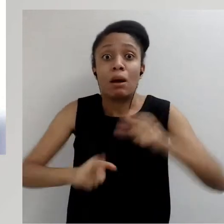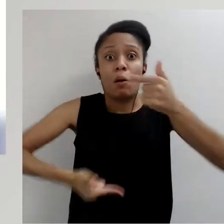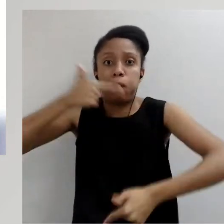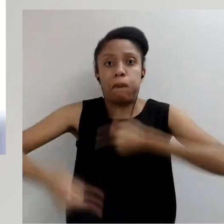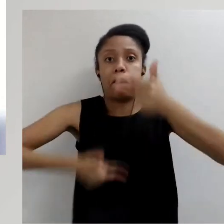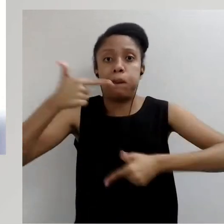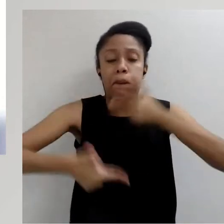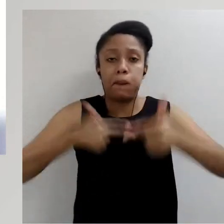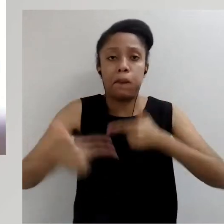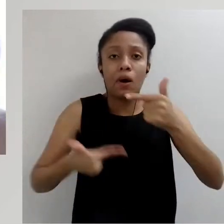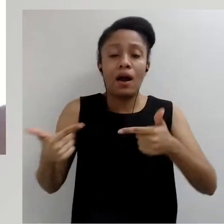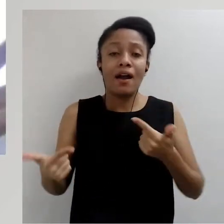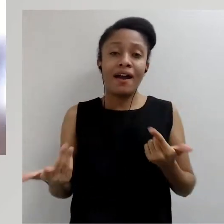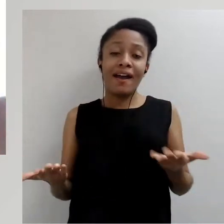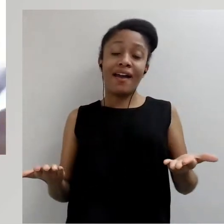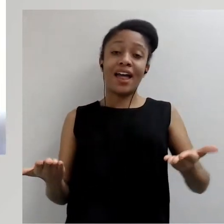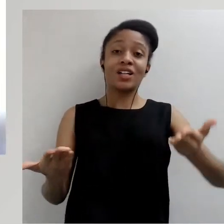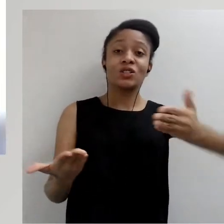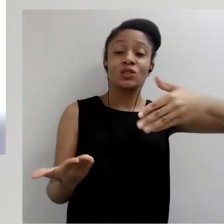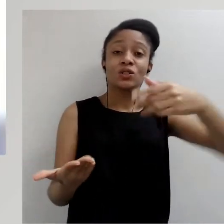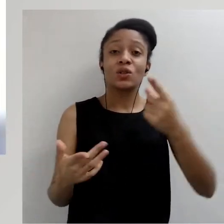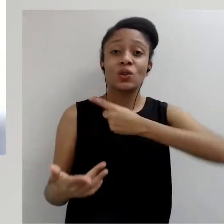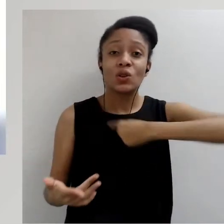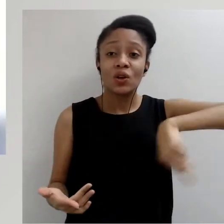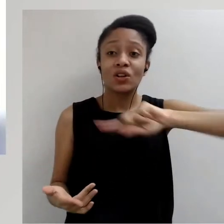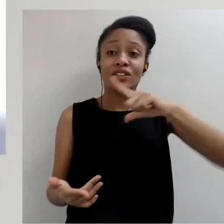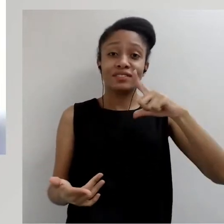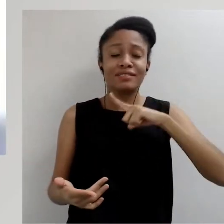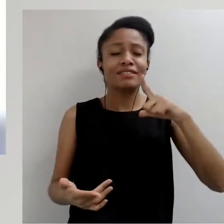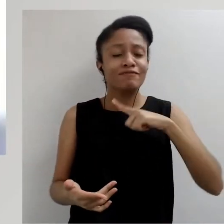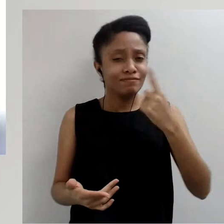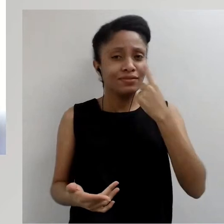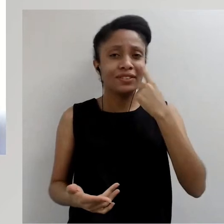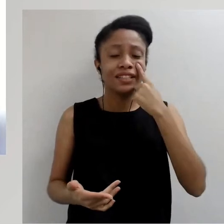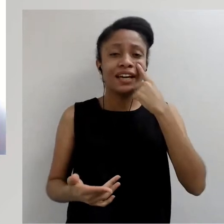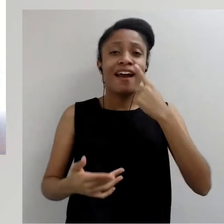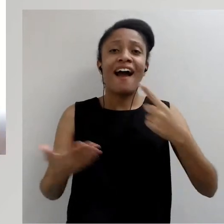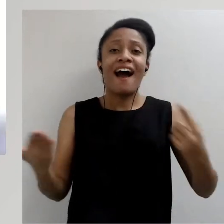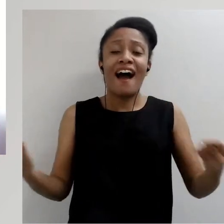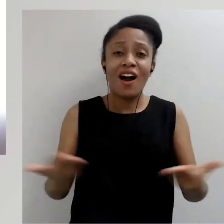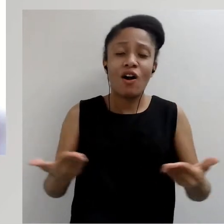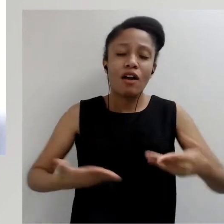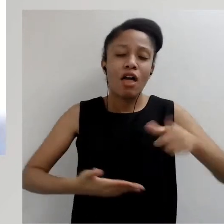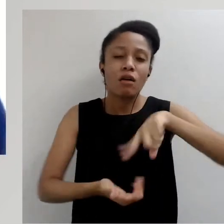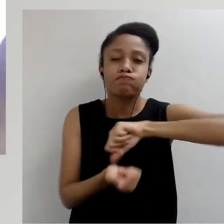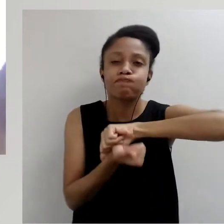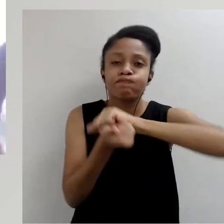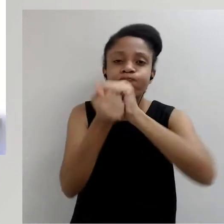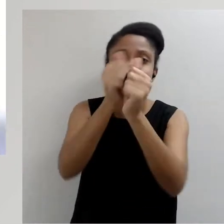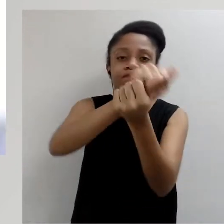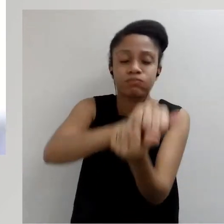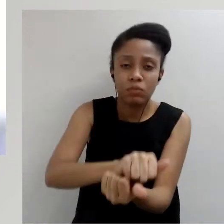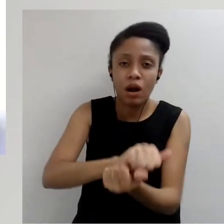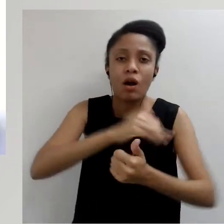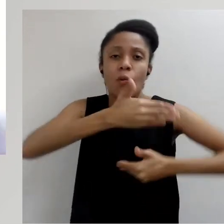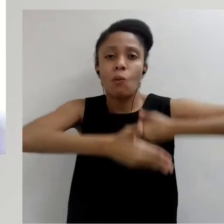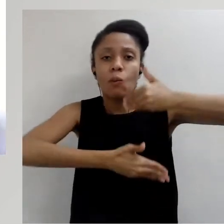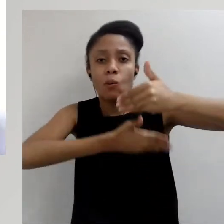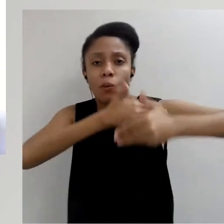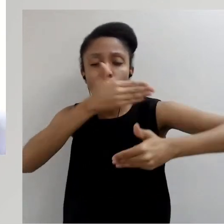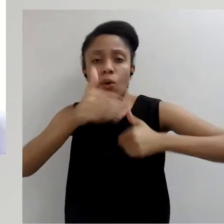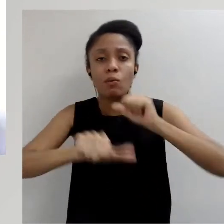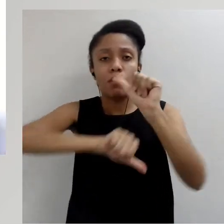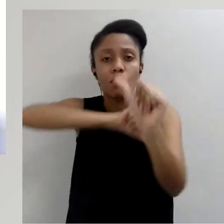accept that we need to make less money with more work. These are things to take into account. So this adaptation that